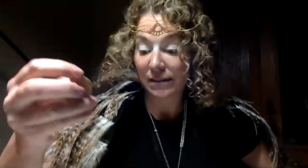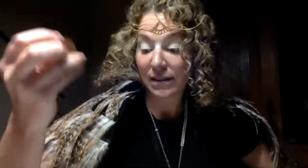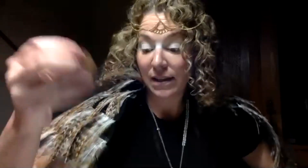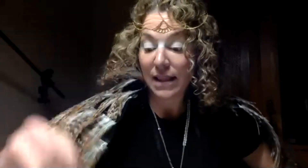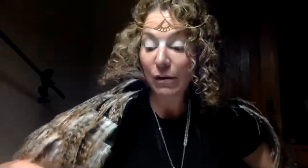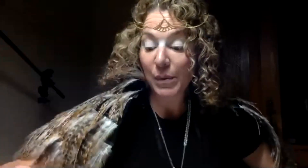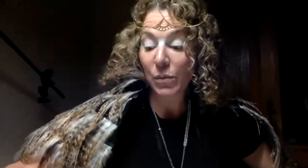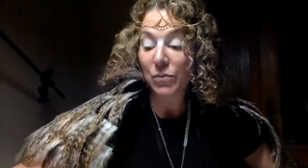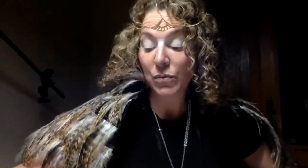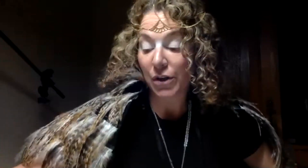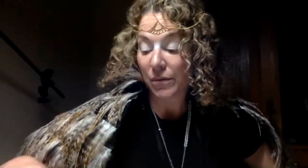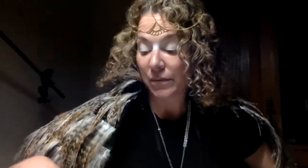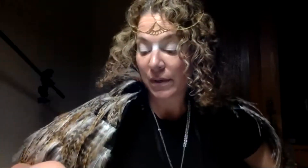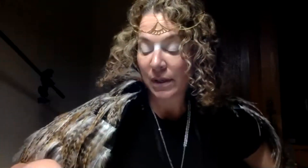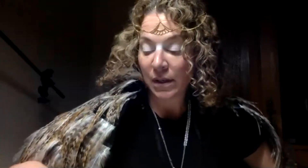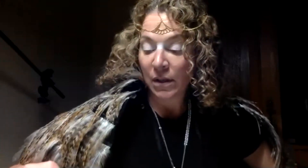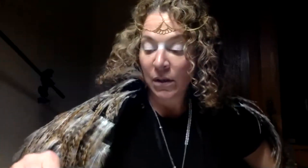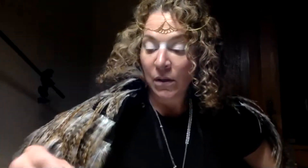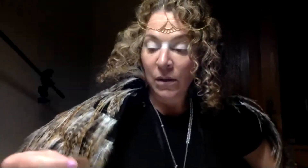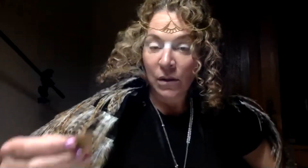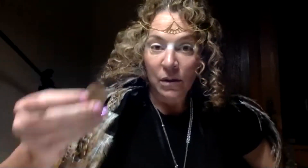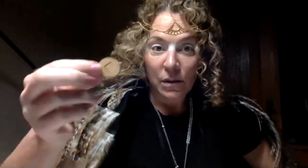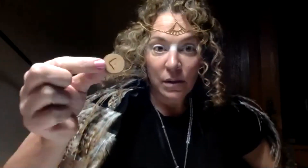idea. That would be Wunjo.